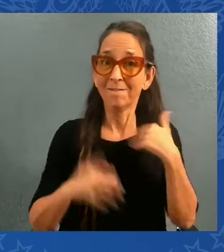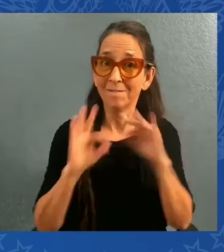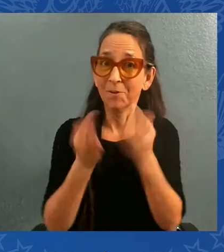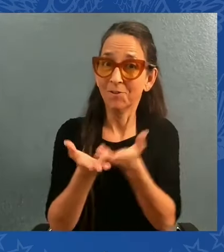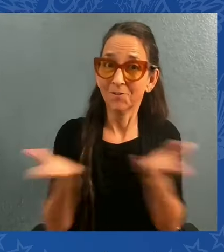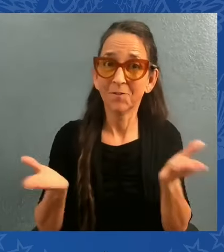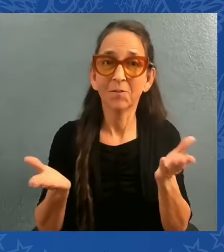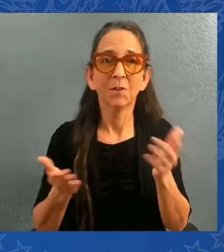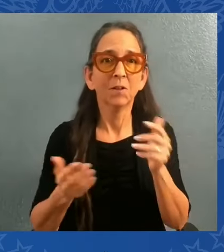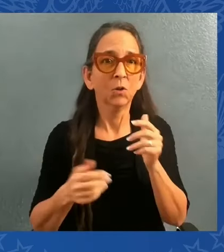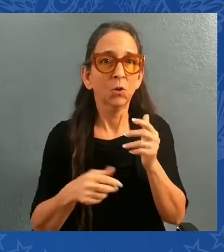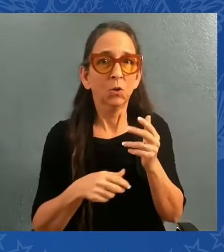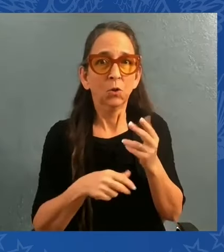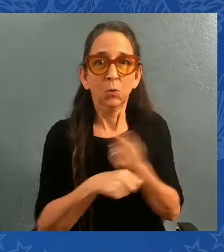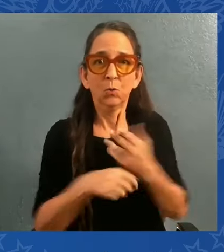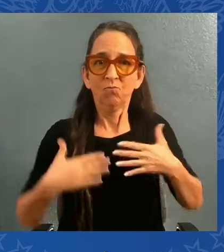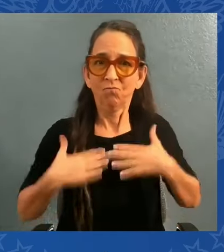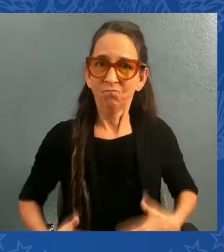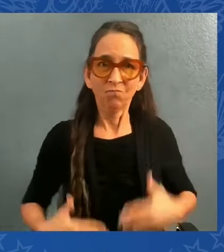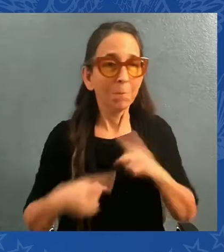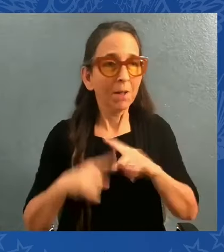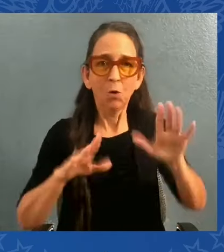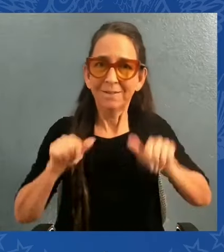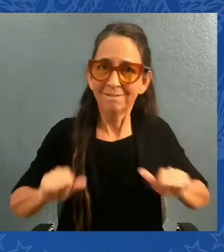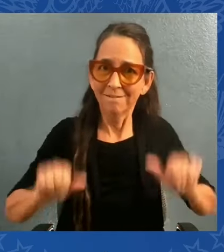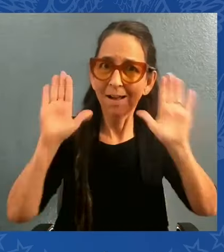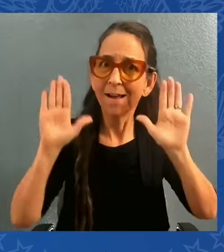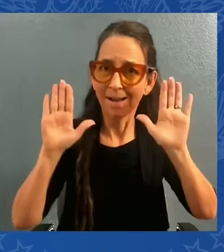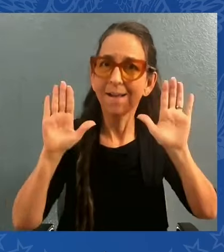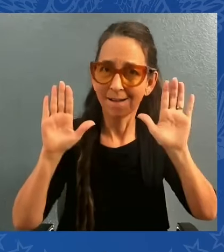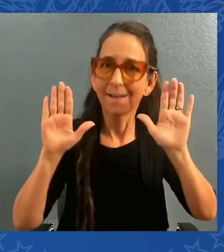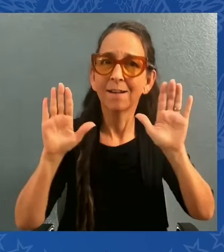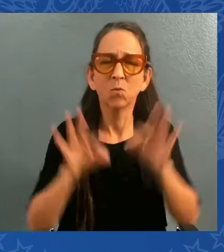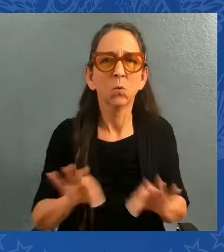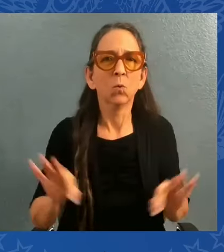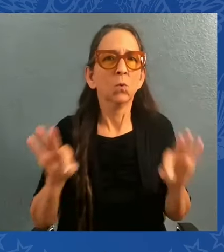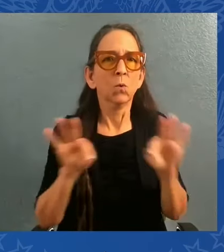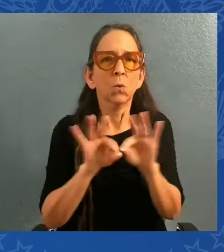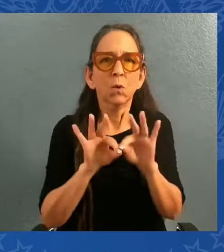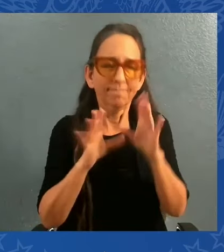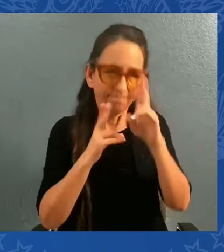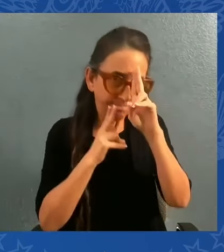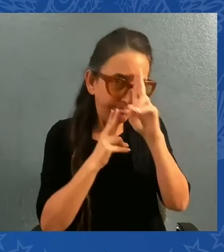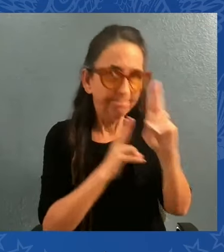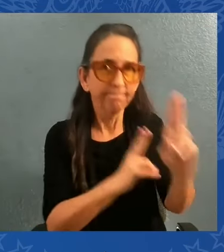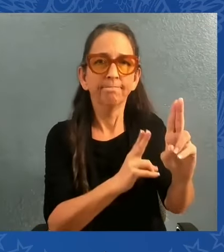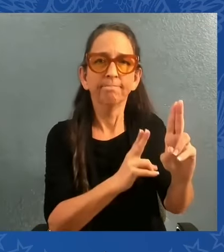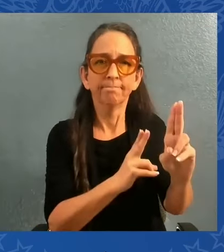profound and worthy of our admiration. Military families endure